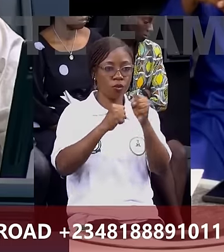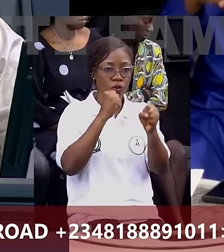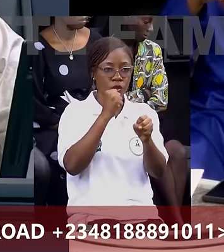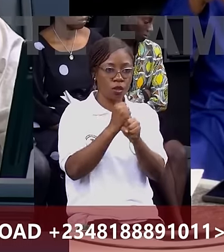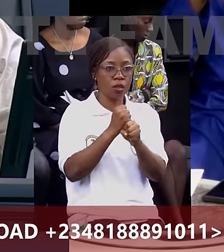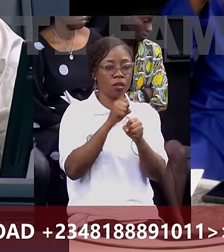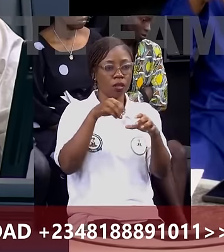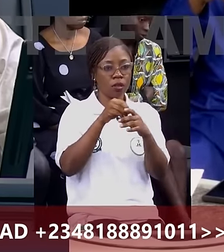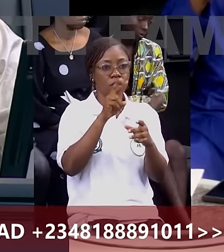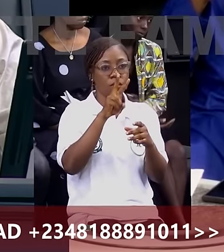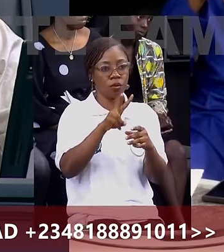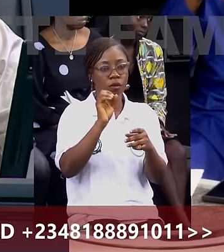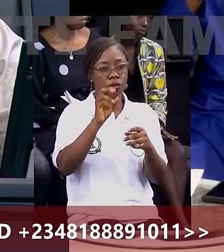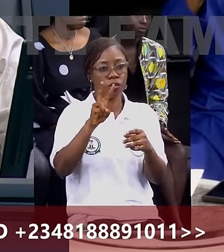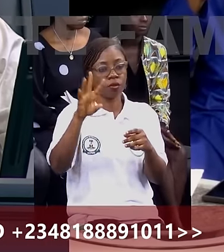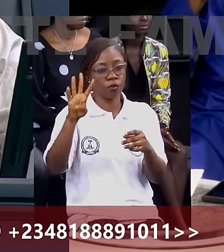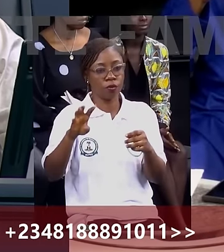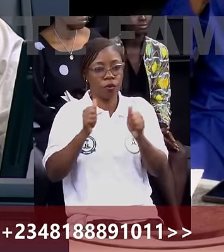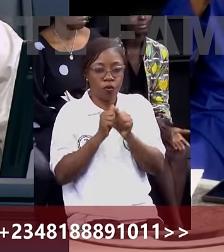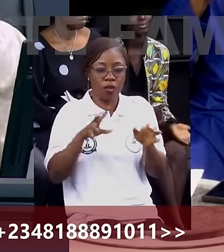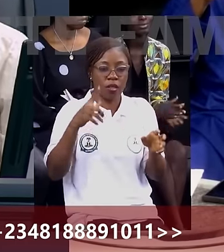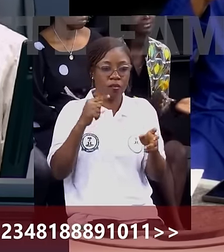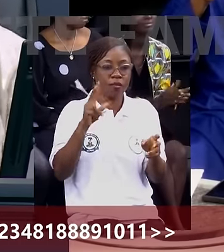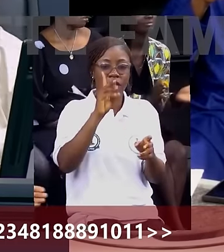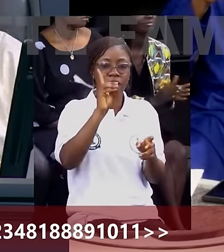kidney stone. Consider it done.